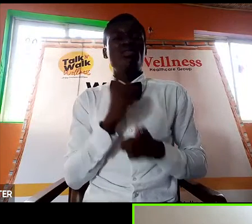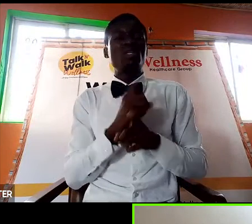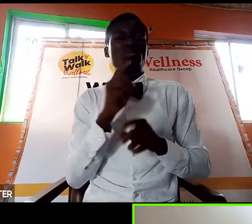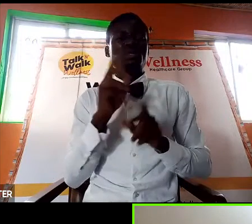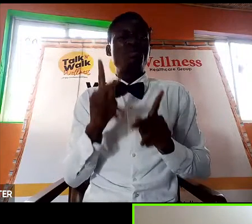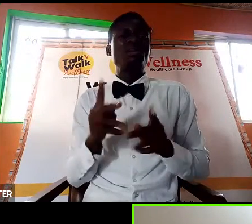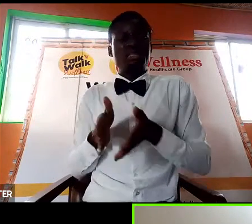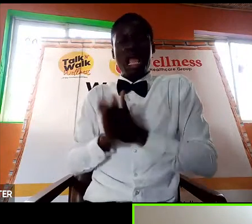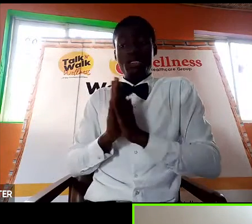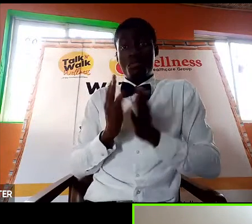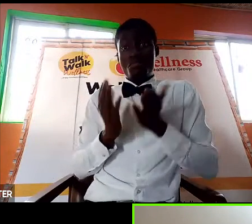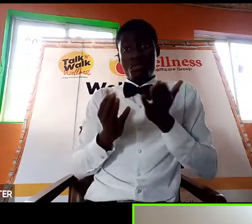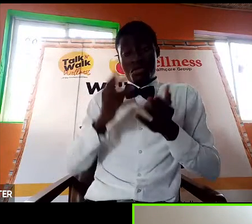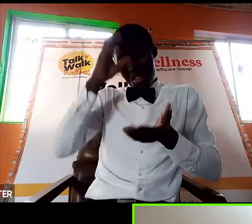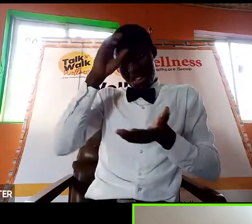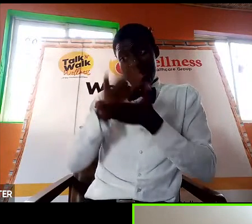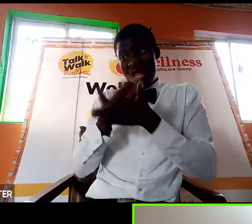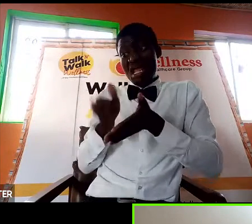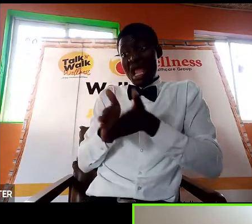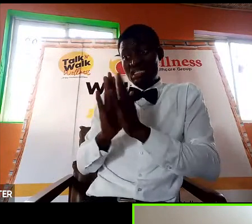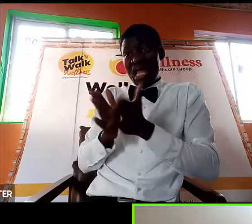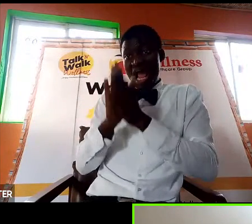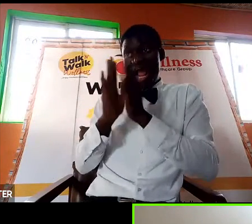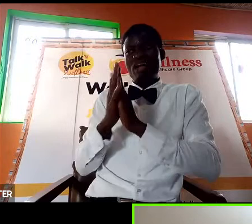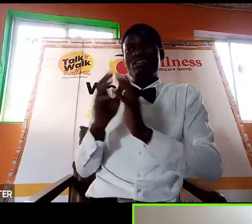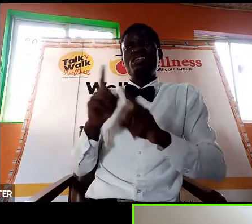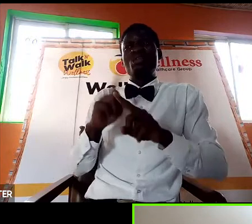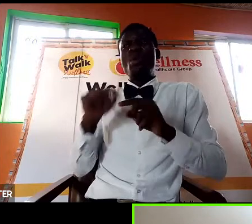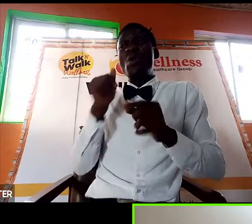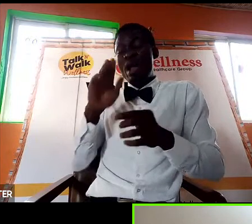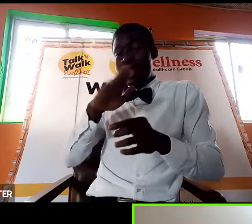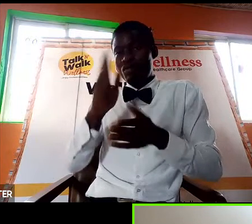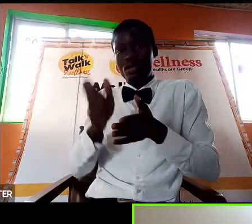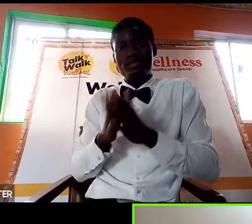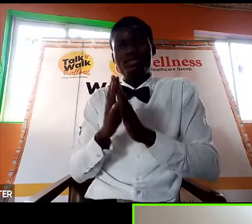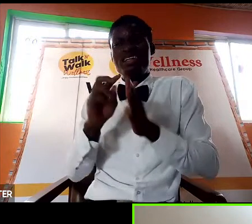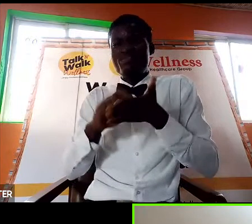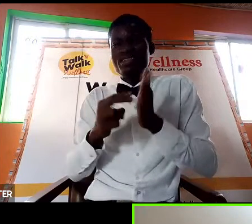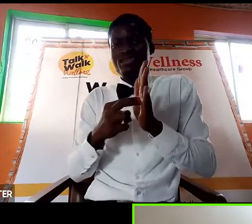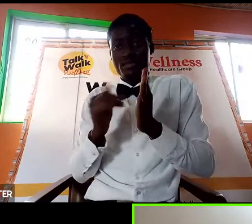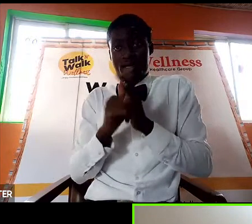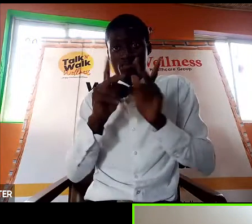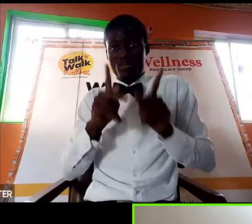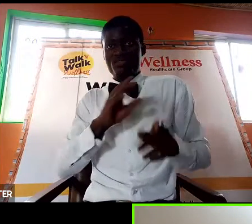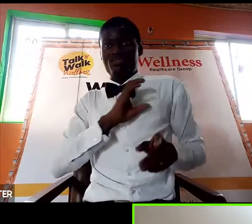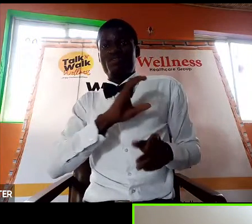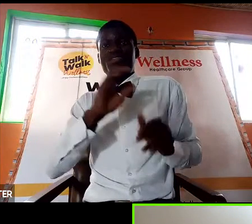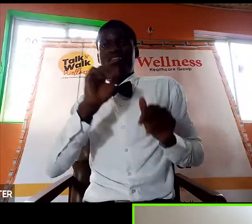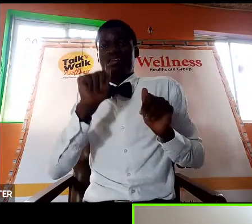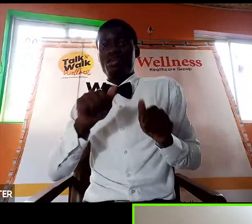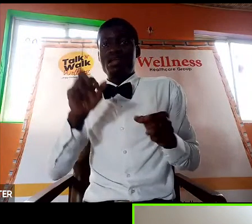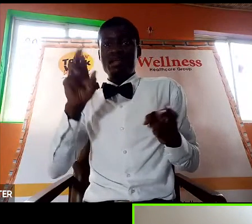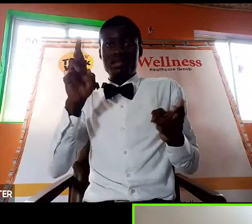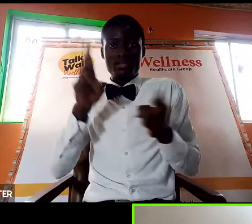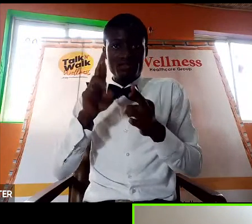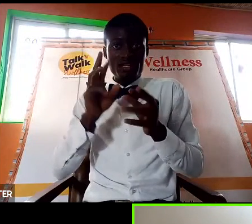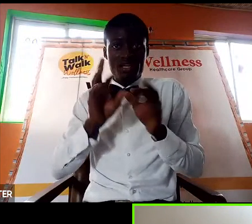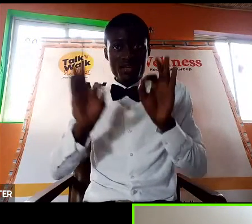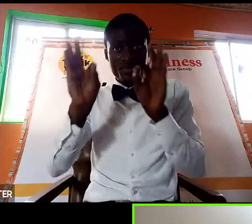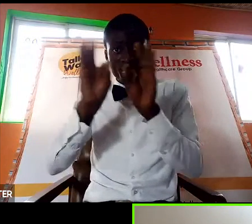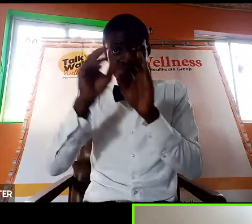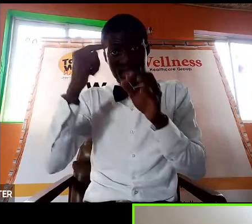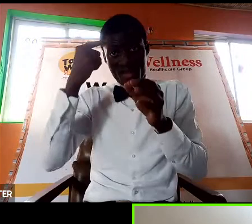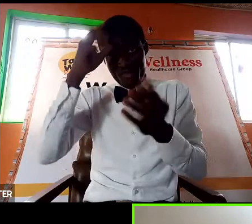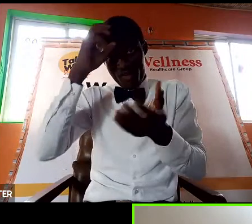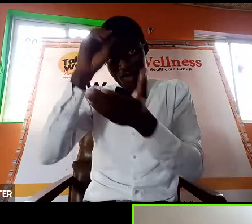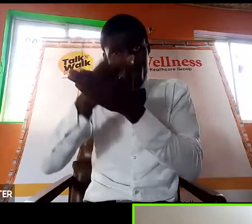start eroding the person's self-esteem, right? So it is very important for couples to learn, women especially, learn how to